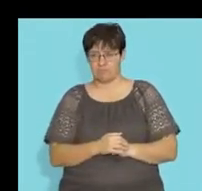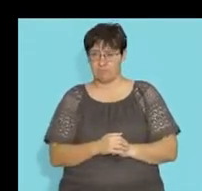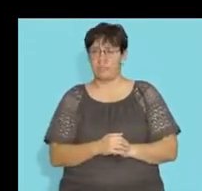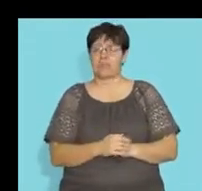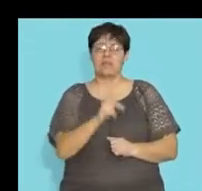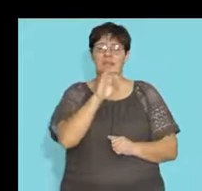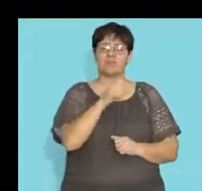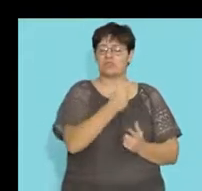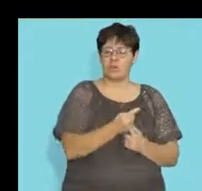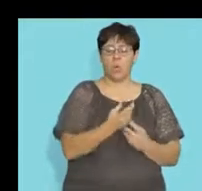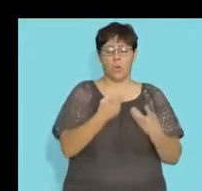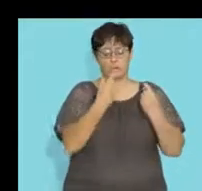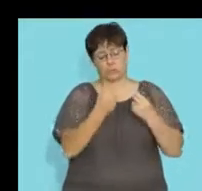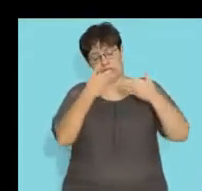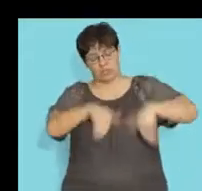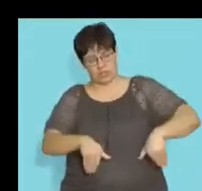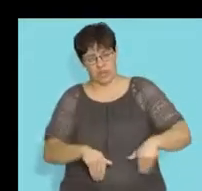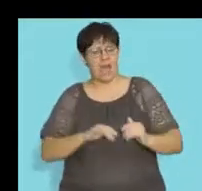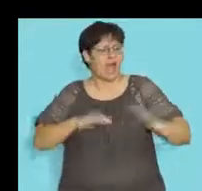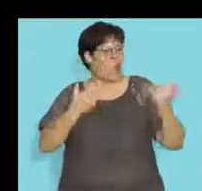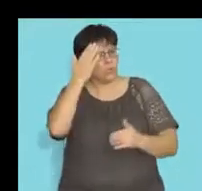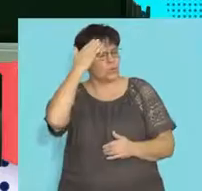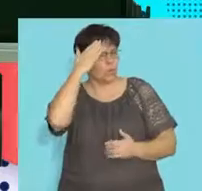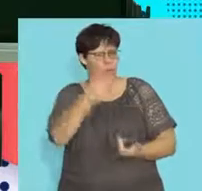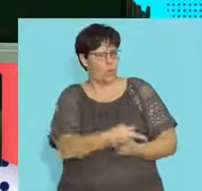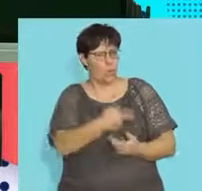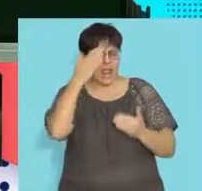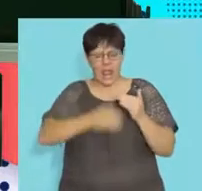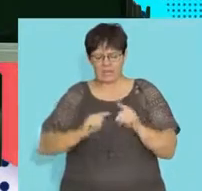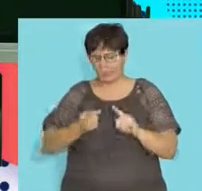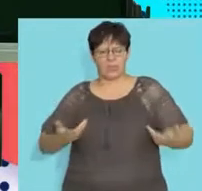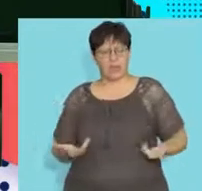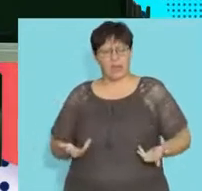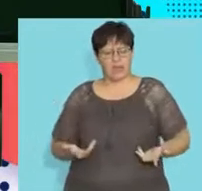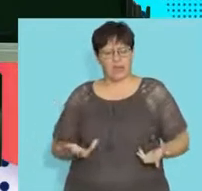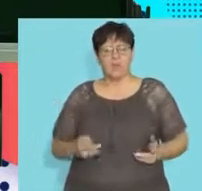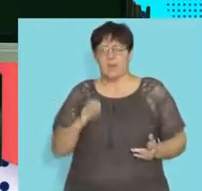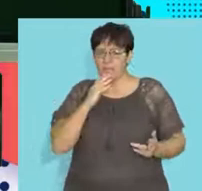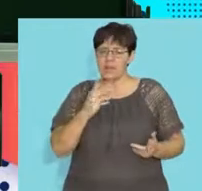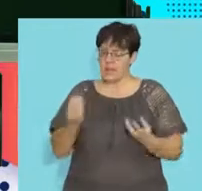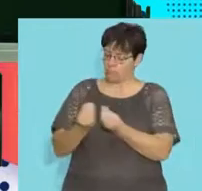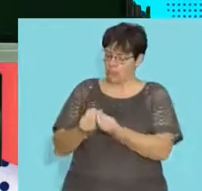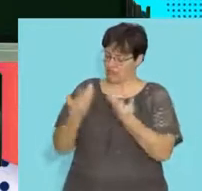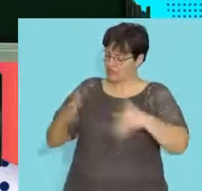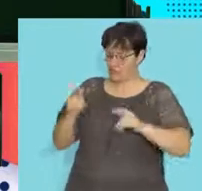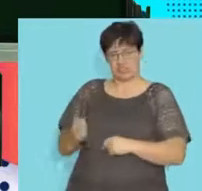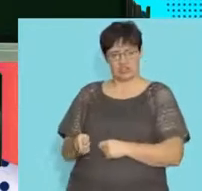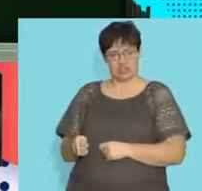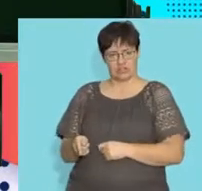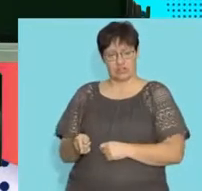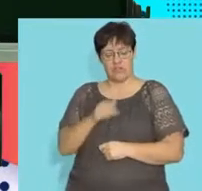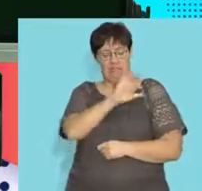For us to do a titration or to do neutralization, how will we know what's the endpoint? How will we know this is now the